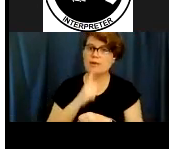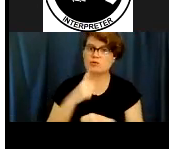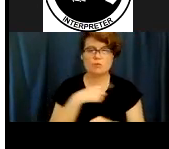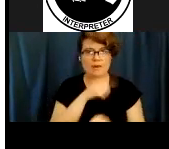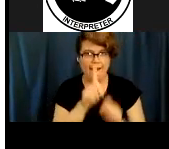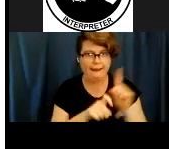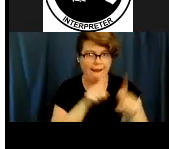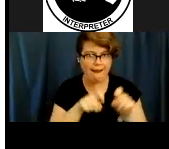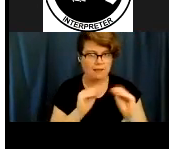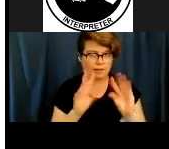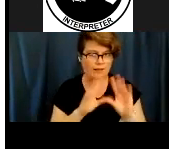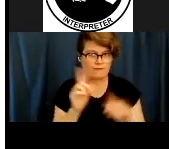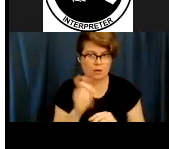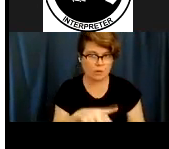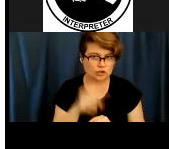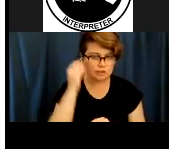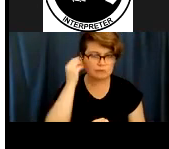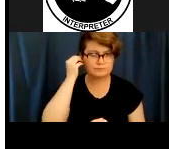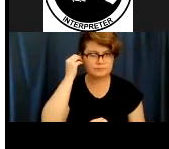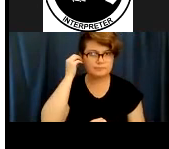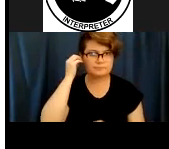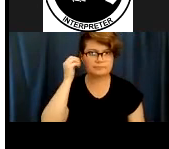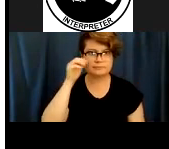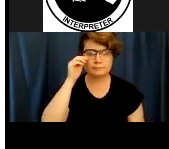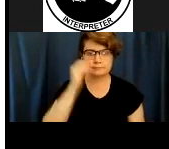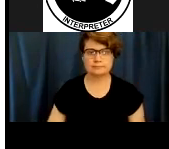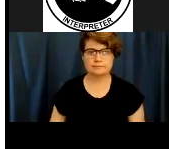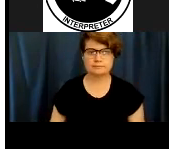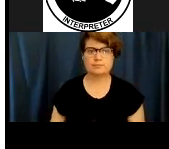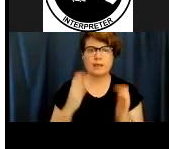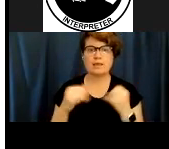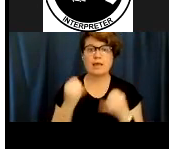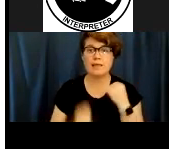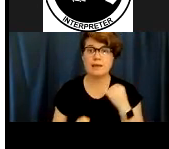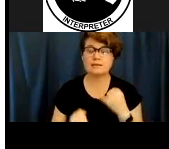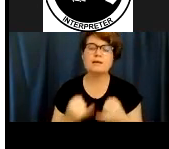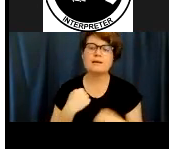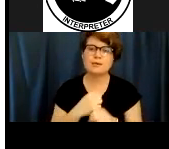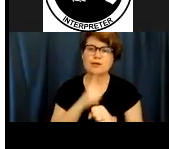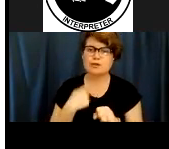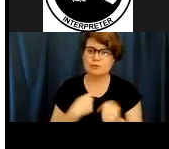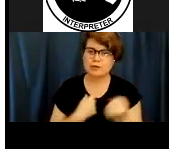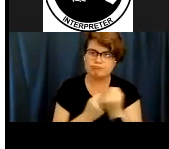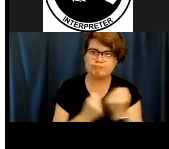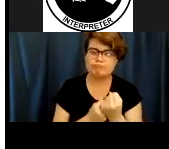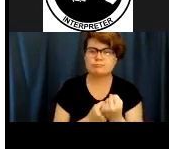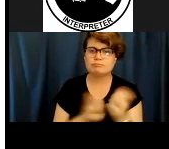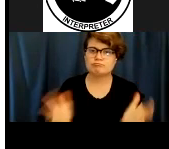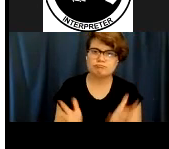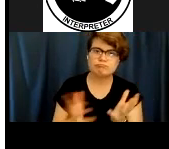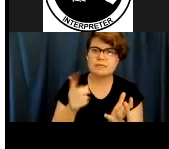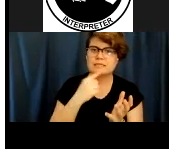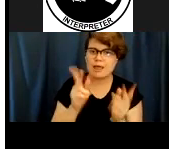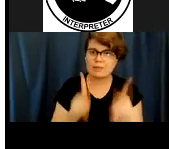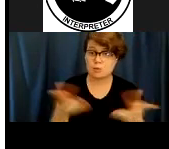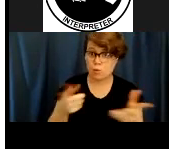questions accordingly. And then lastly, we want to provide reassurance that what the person we're interacting with is